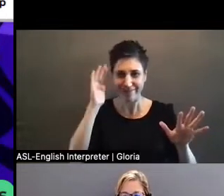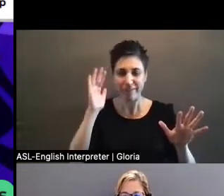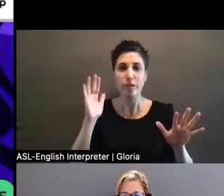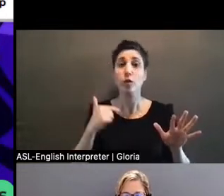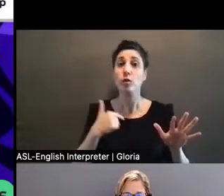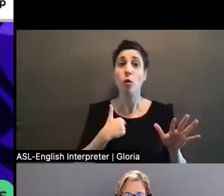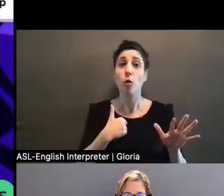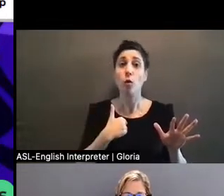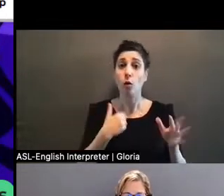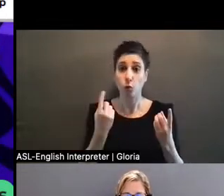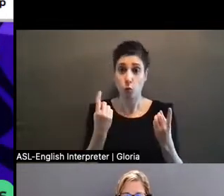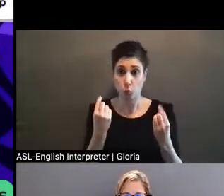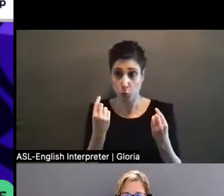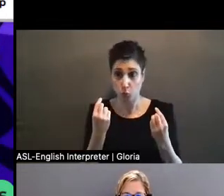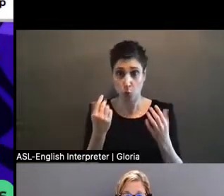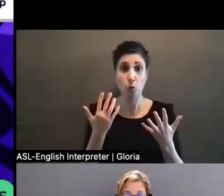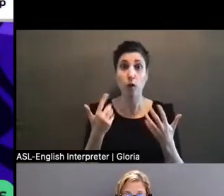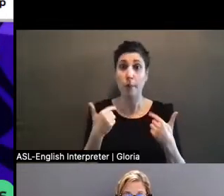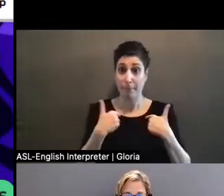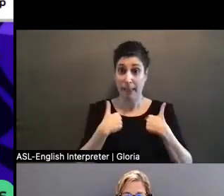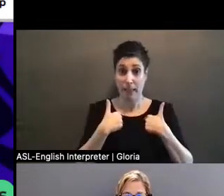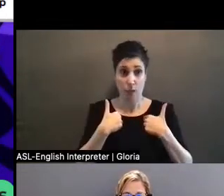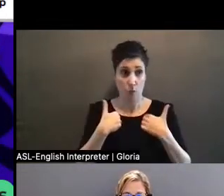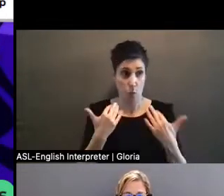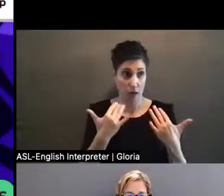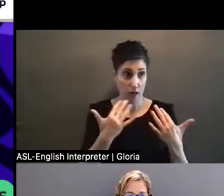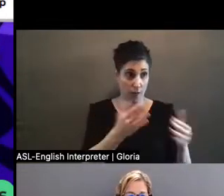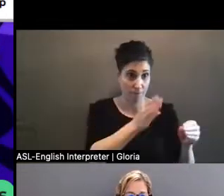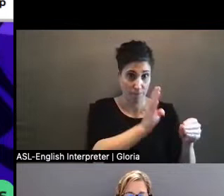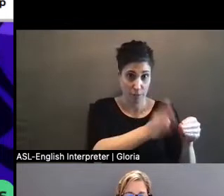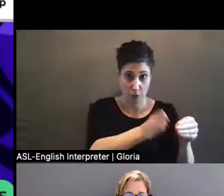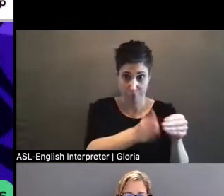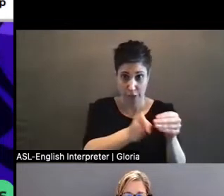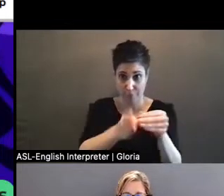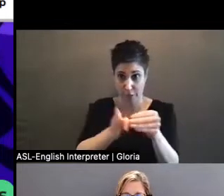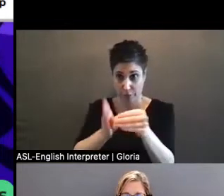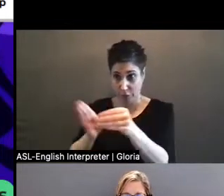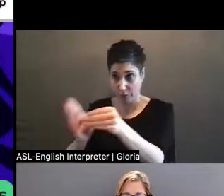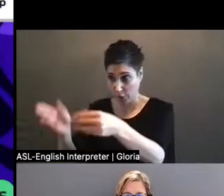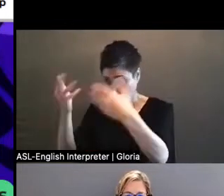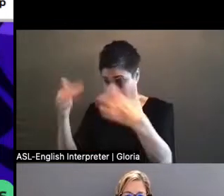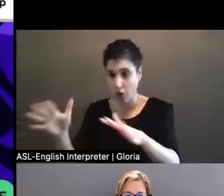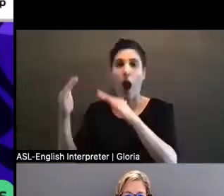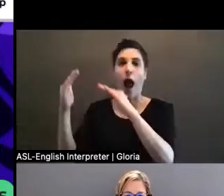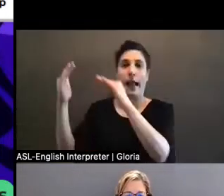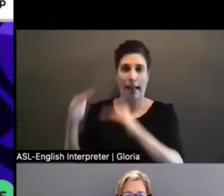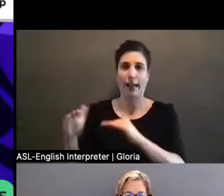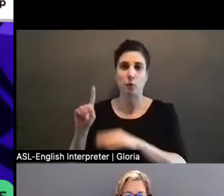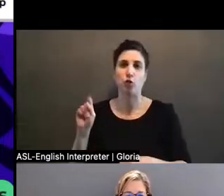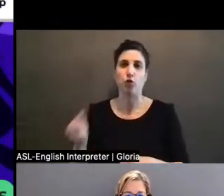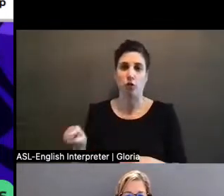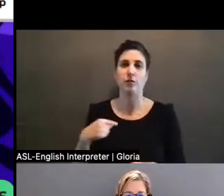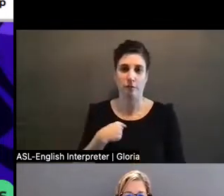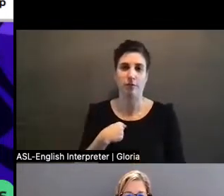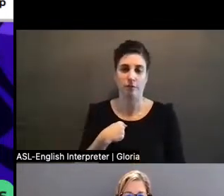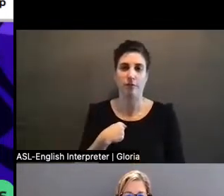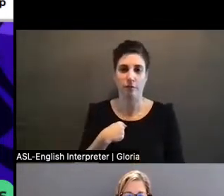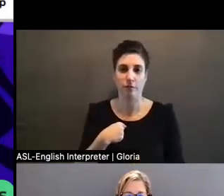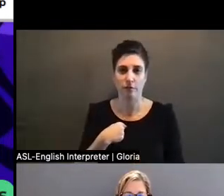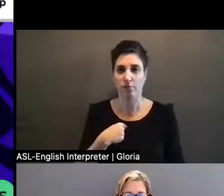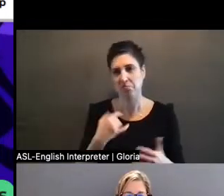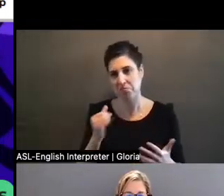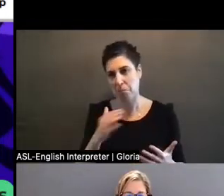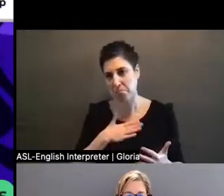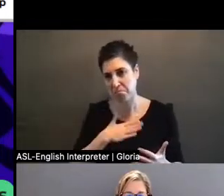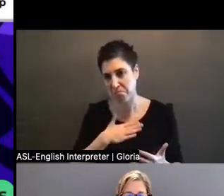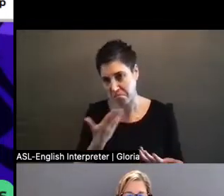answer in order for it to go to the next question. Another important part of